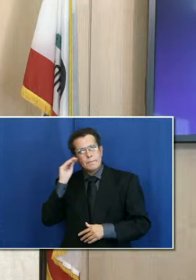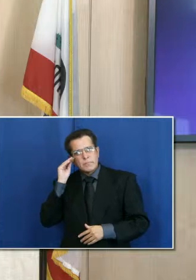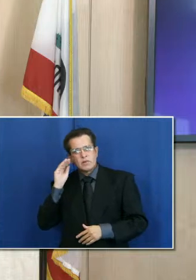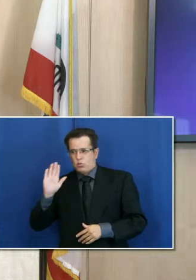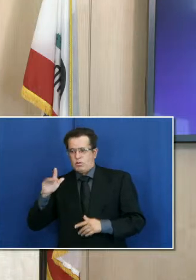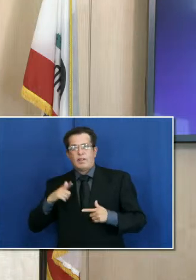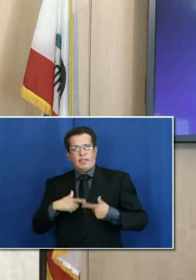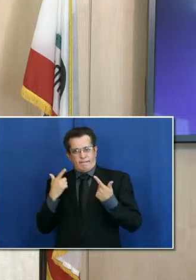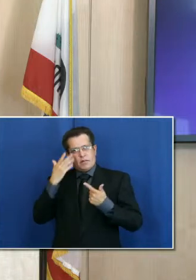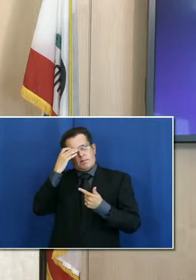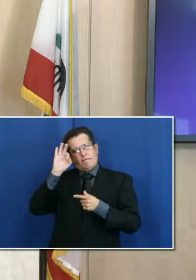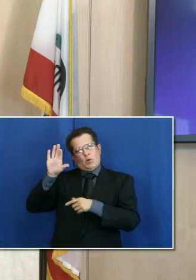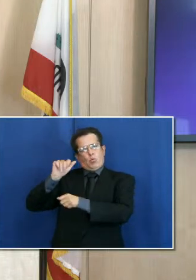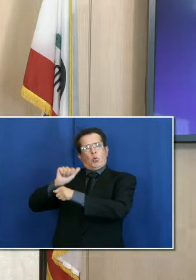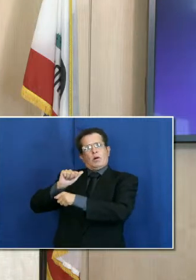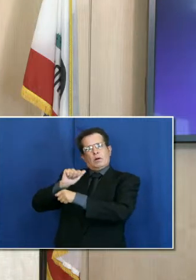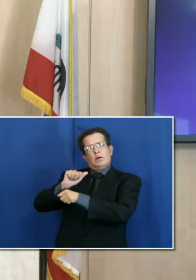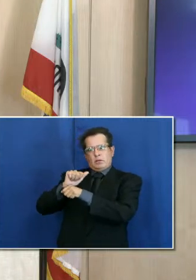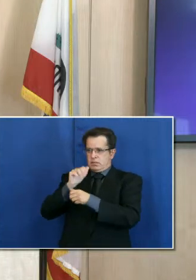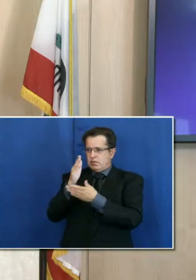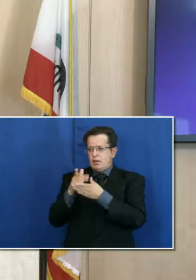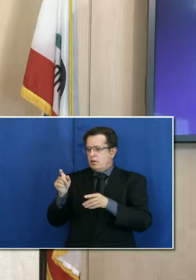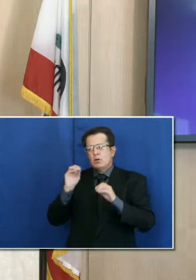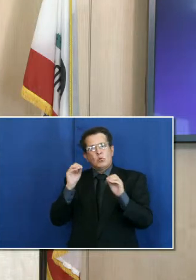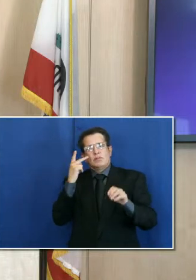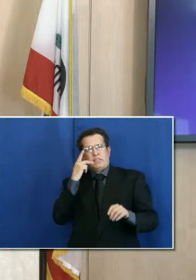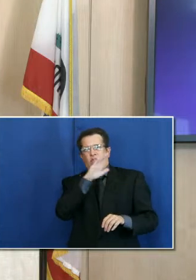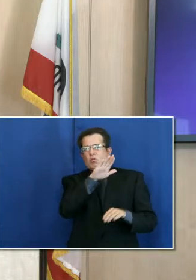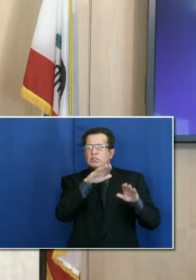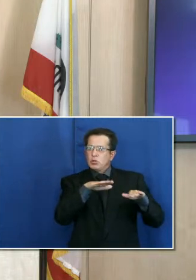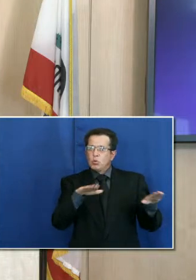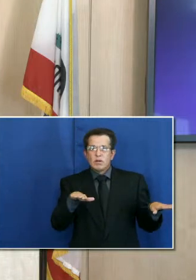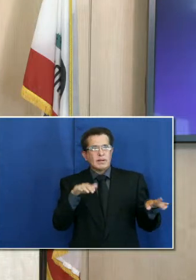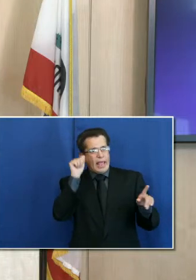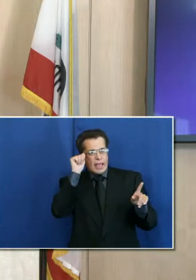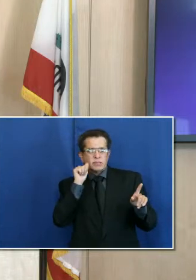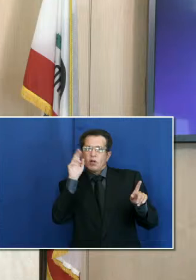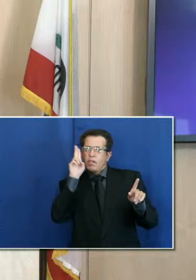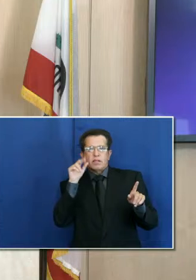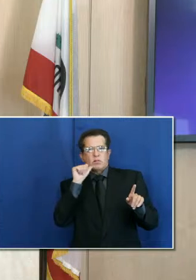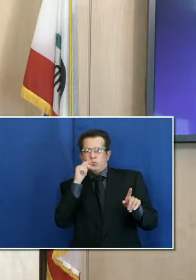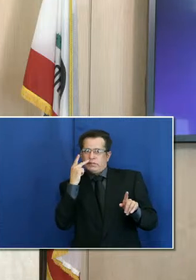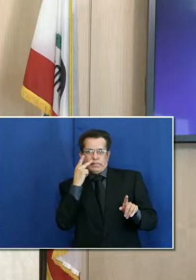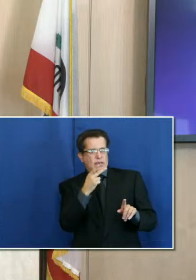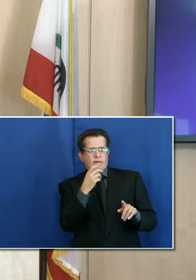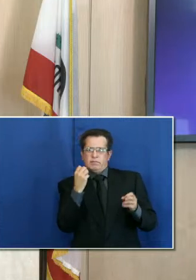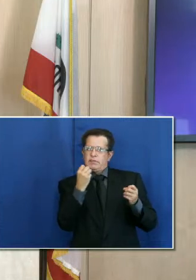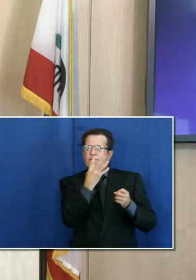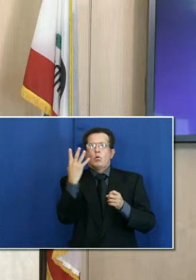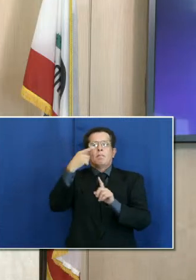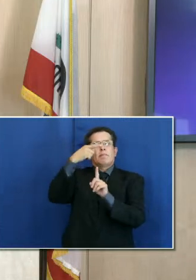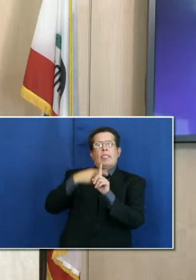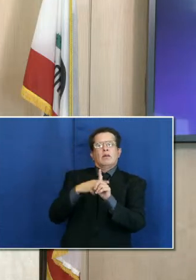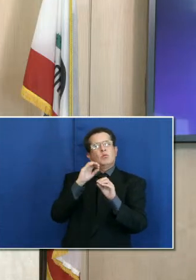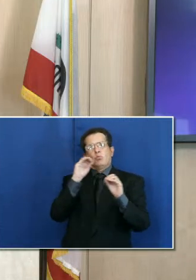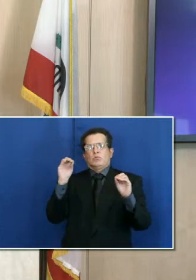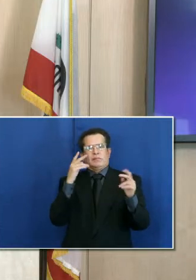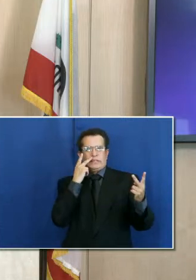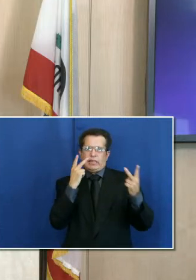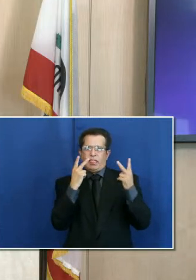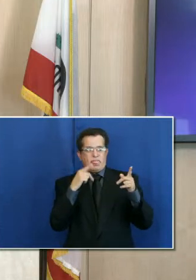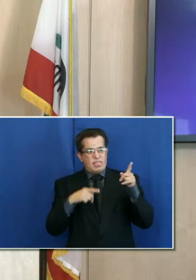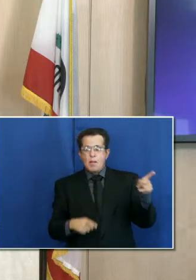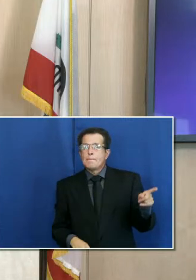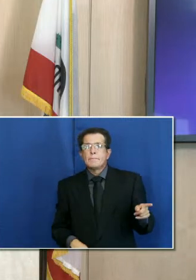have not seen their loved ones in months. Grandparents, aunts, and uncles can't see their newborn babies. As you and others talked